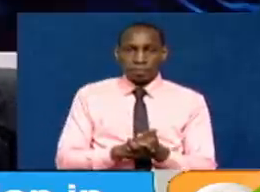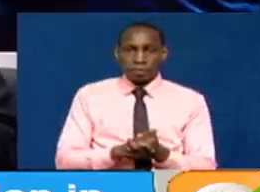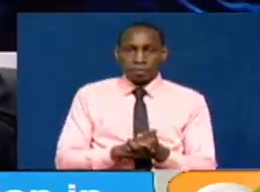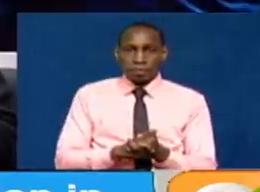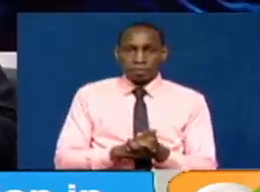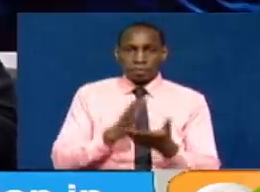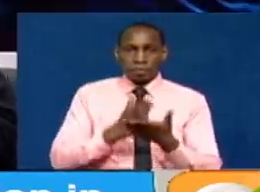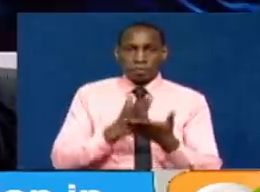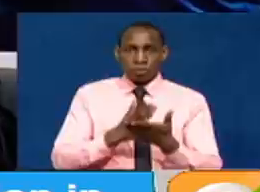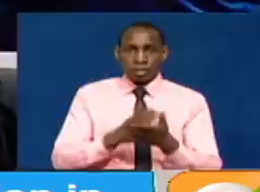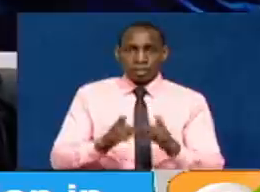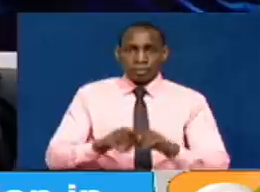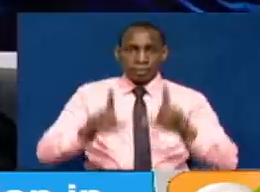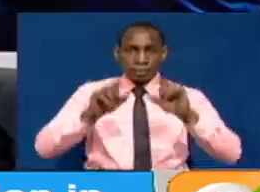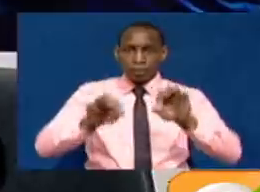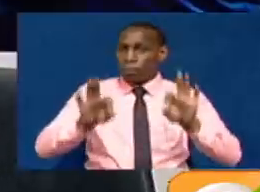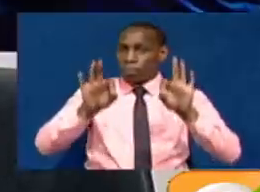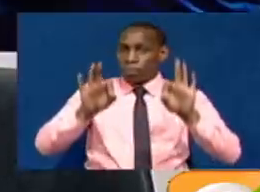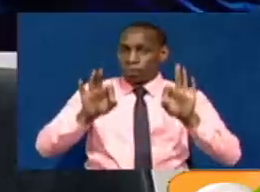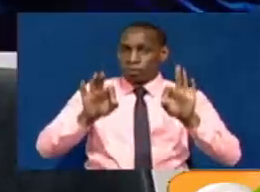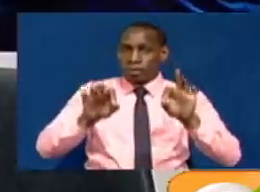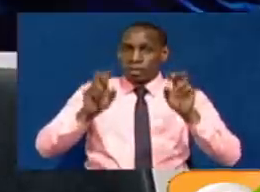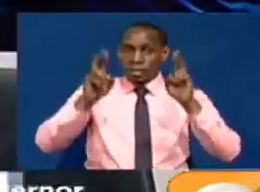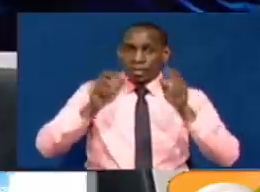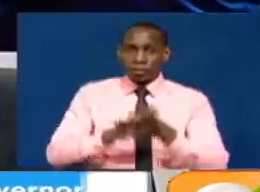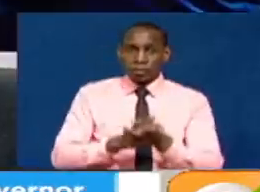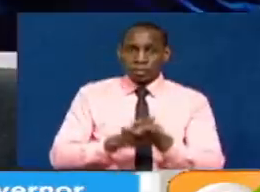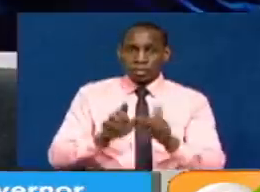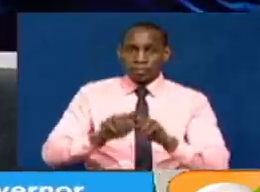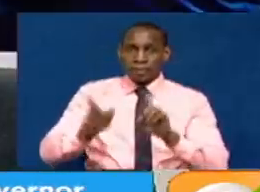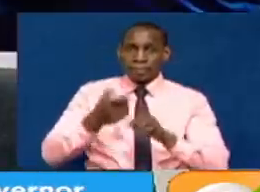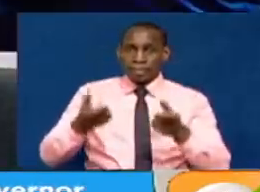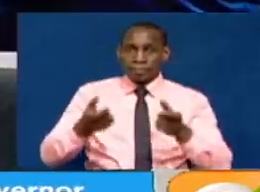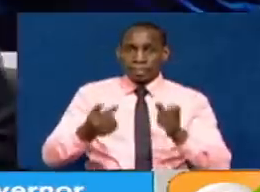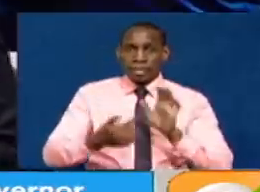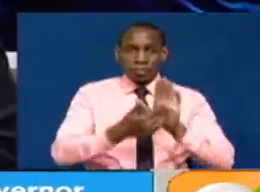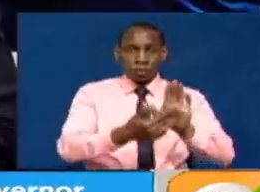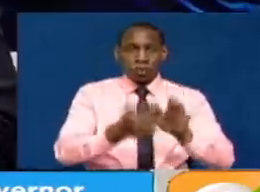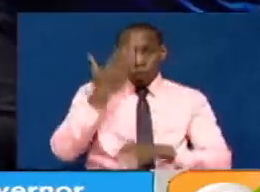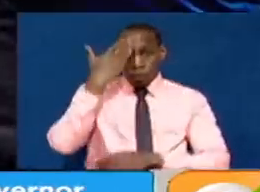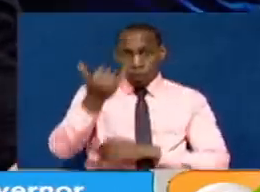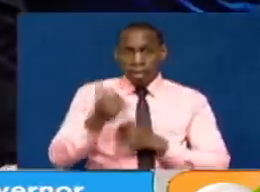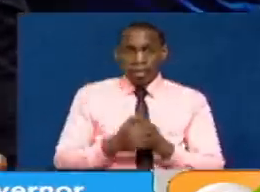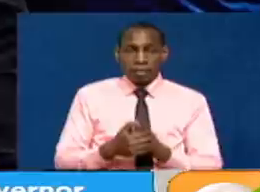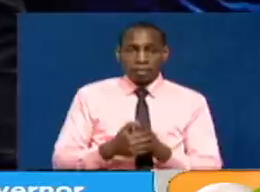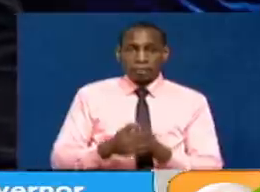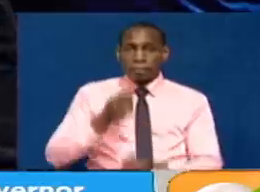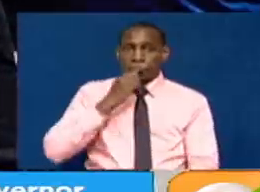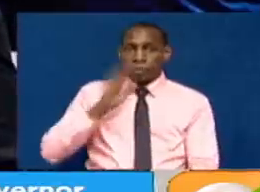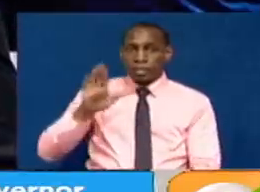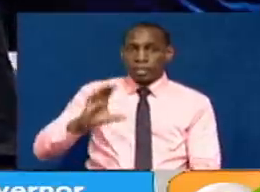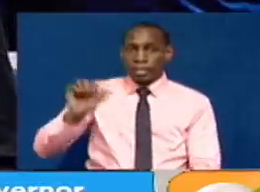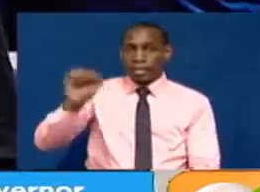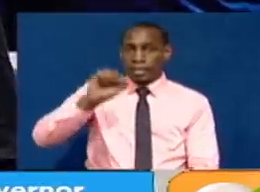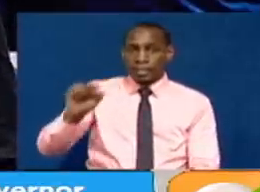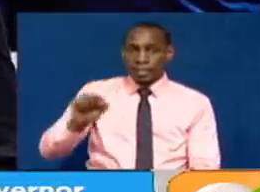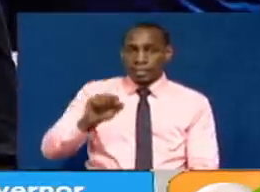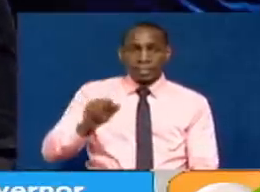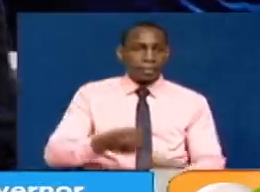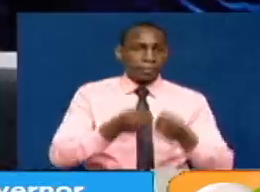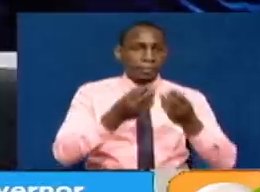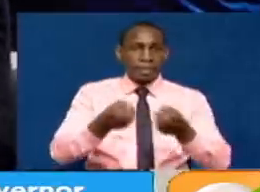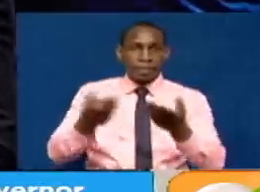bit of photogenic thing to the first media appearances. Because in a swearing in of cabinet secretaries, and there are